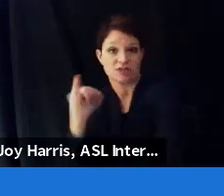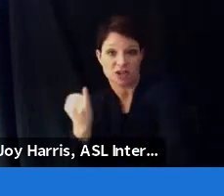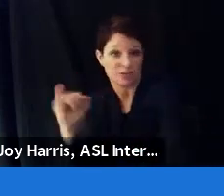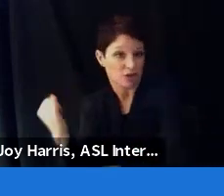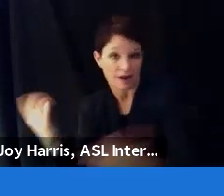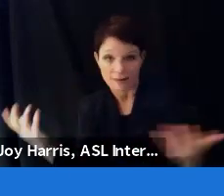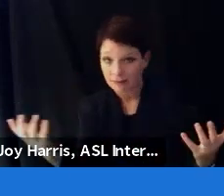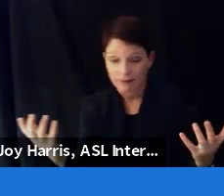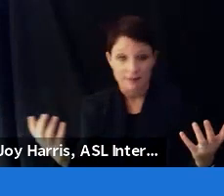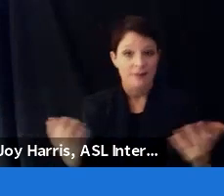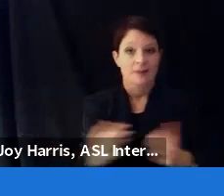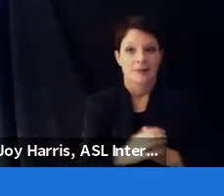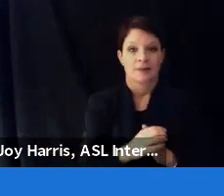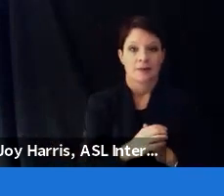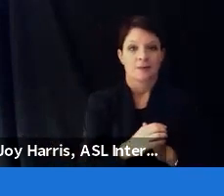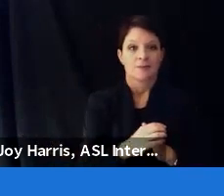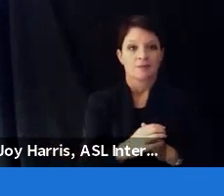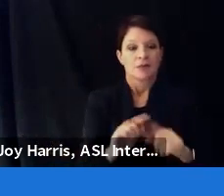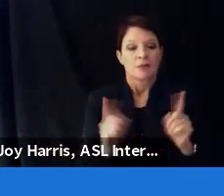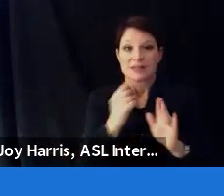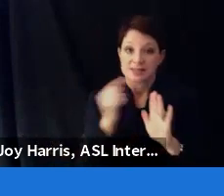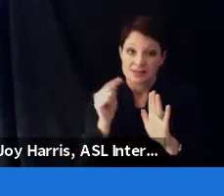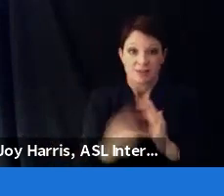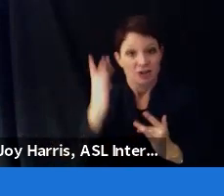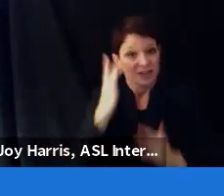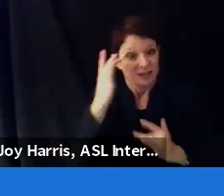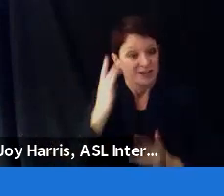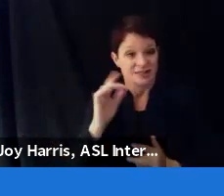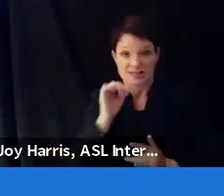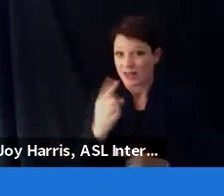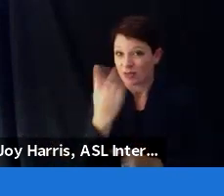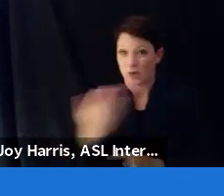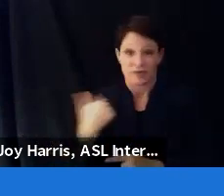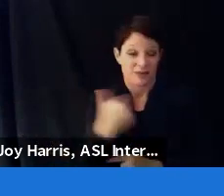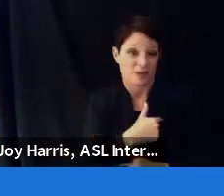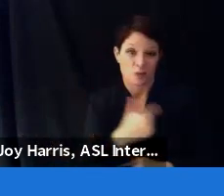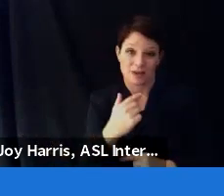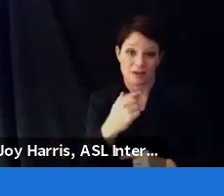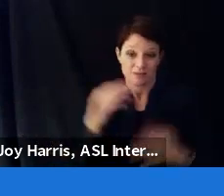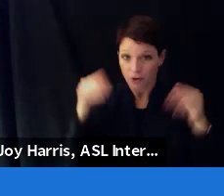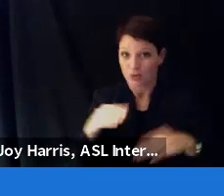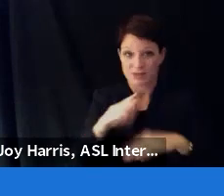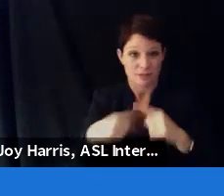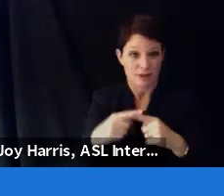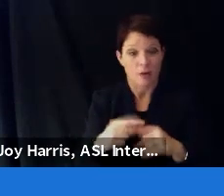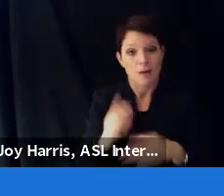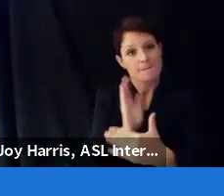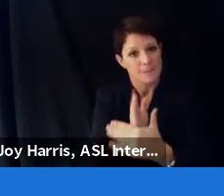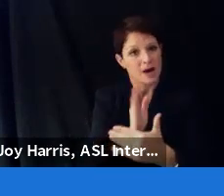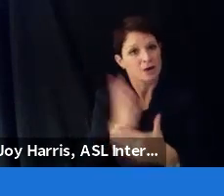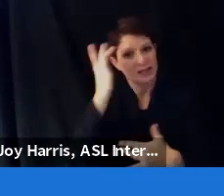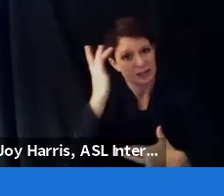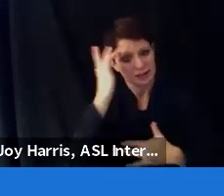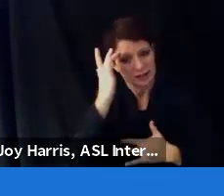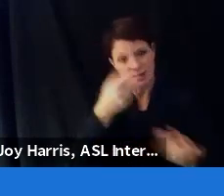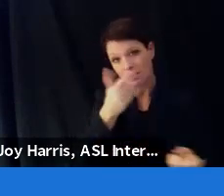J&J. But severe illness isn't the only thing we care about. Even moderate illness can, take you out